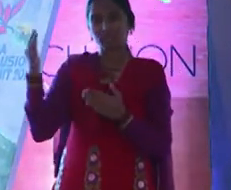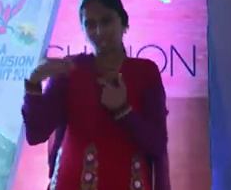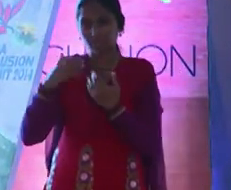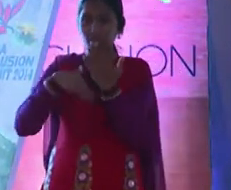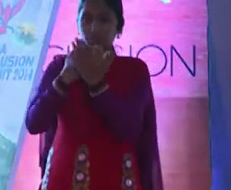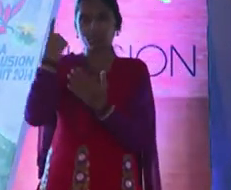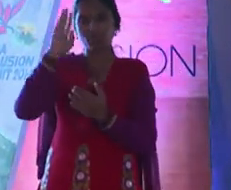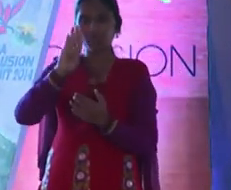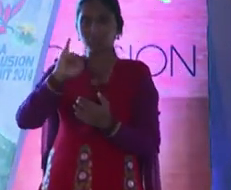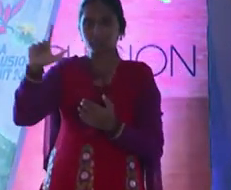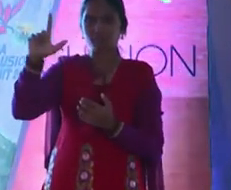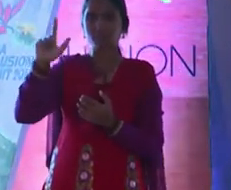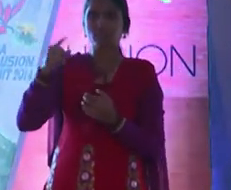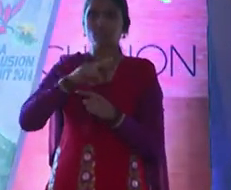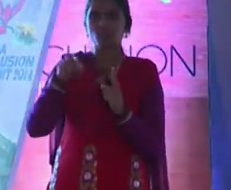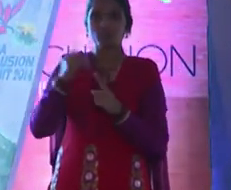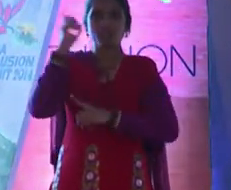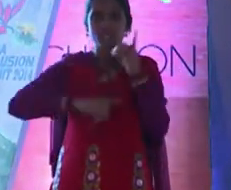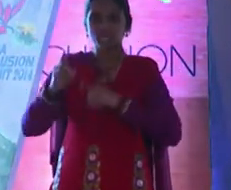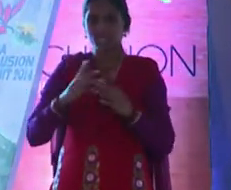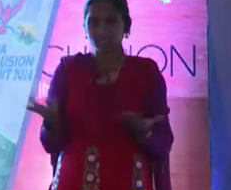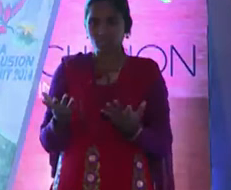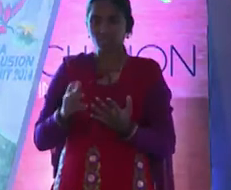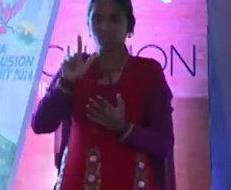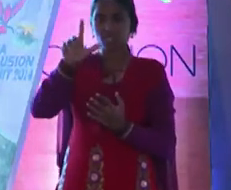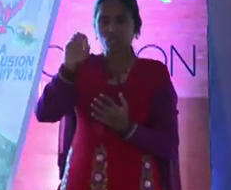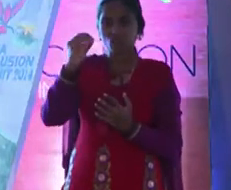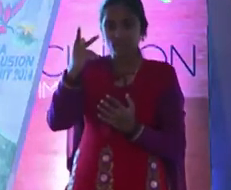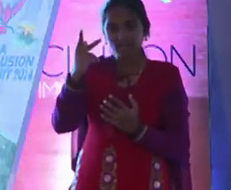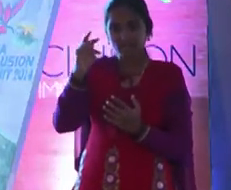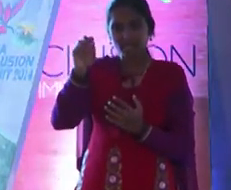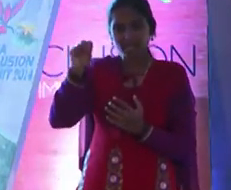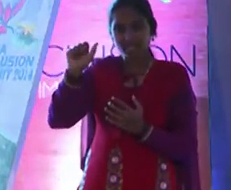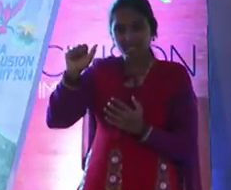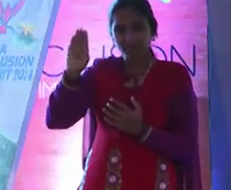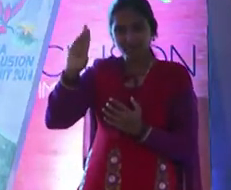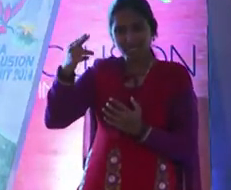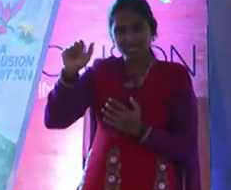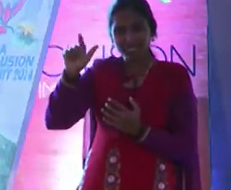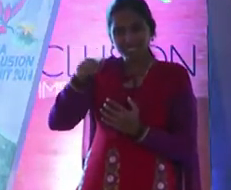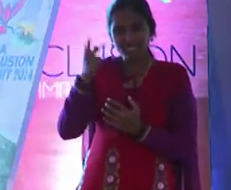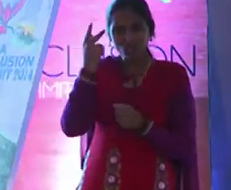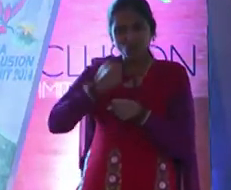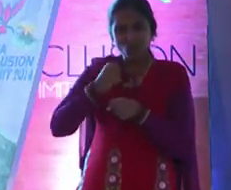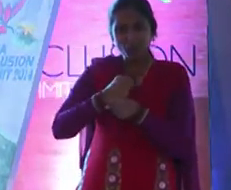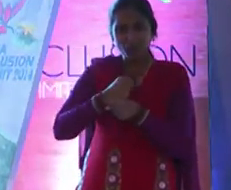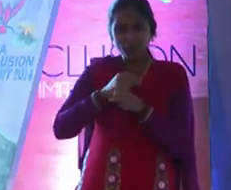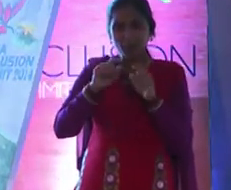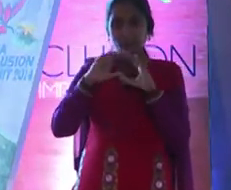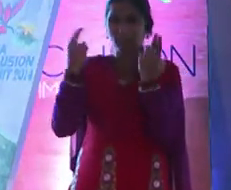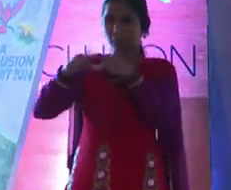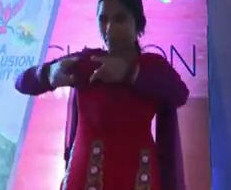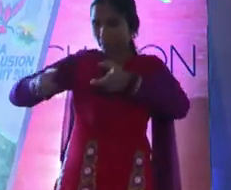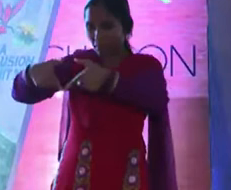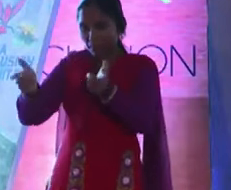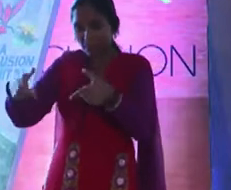can be undertaken in the Raj Sabha and the Lok Sabha. 19 disabilities have already been included. If there are requests for more